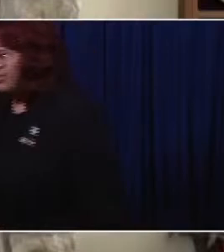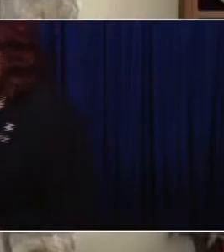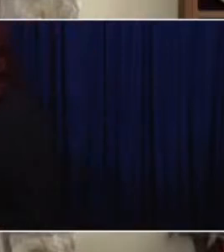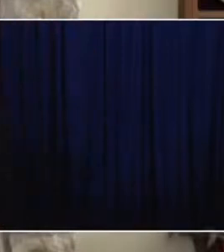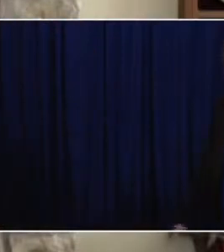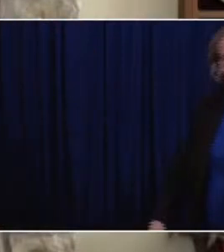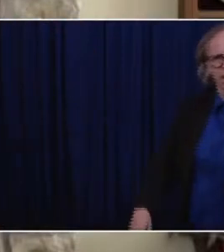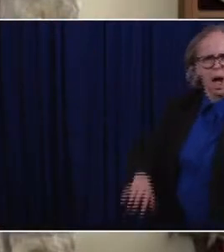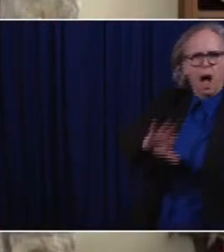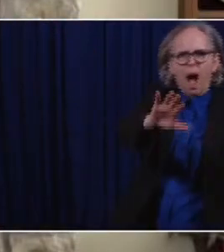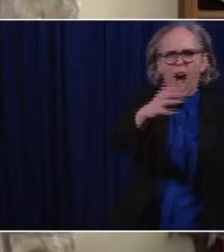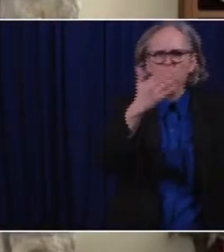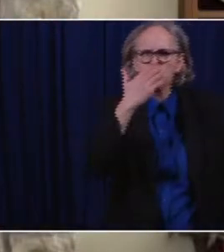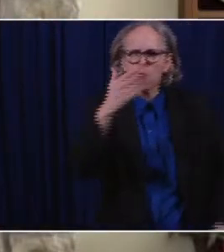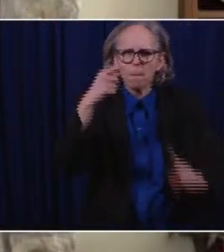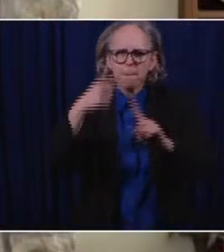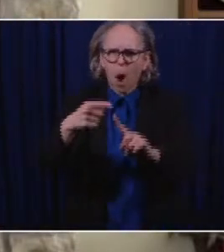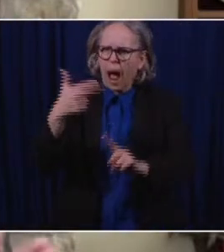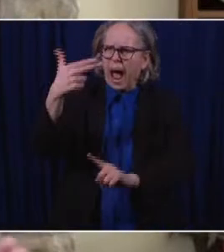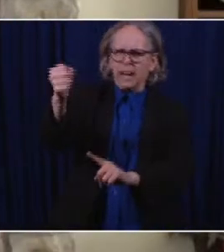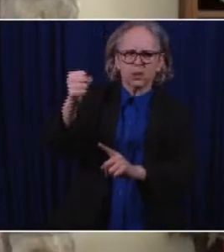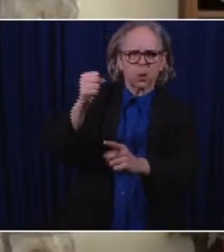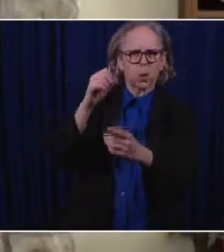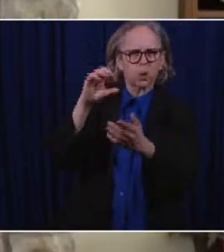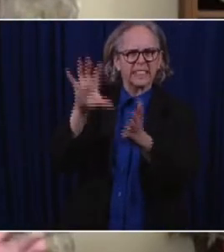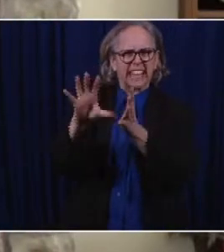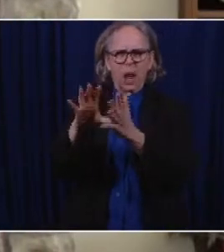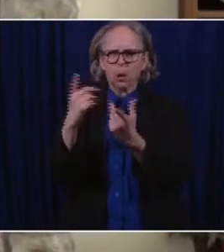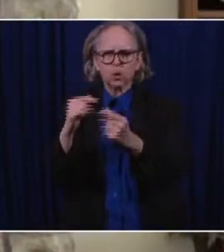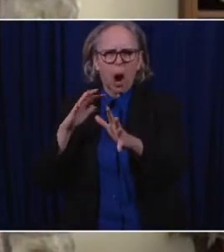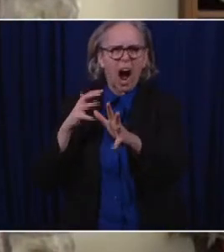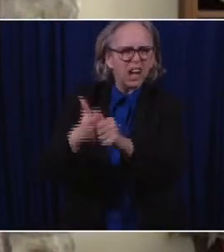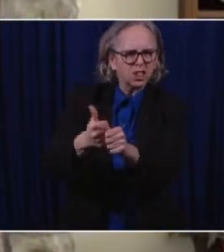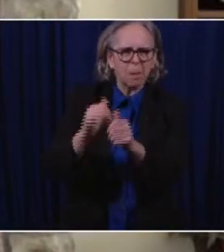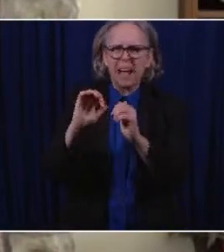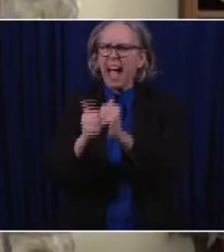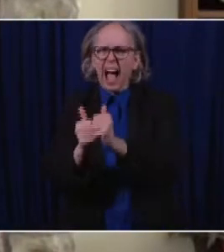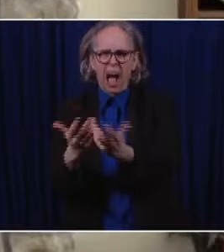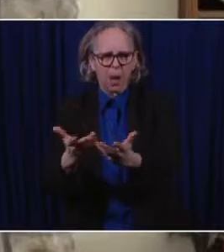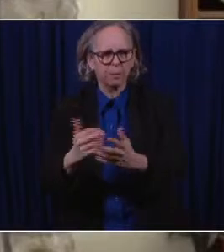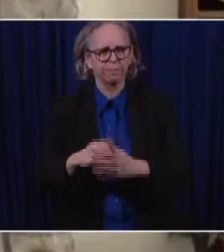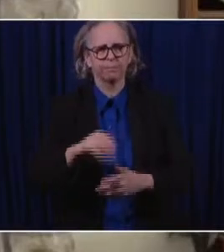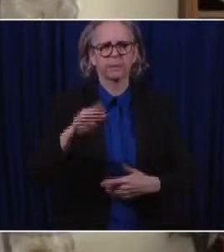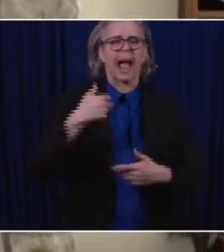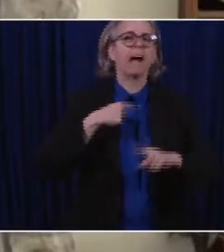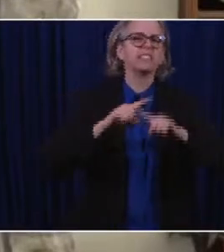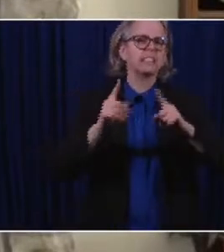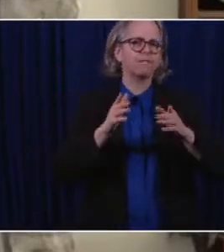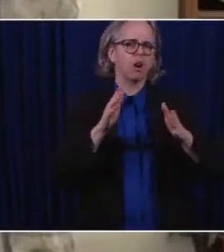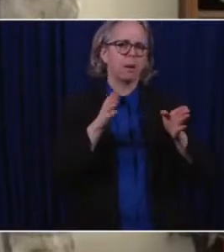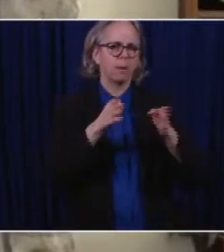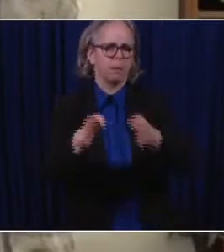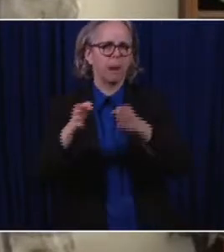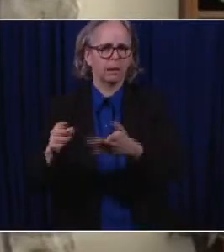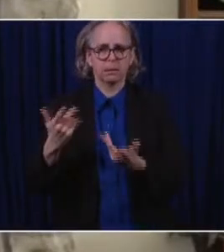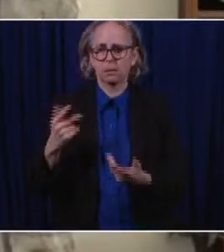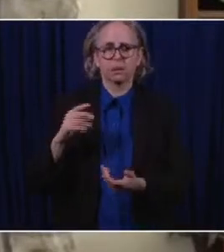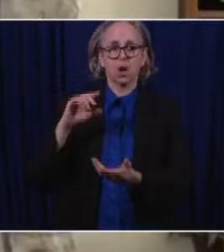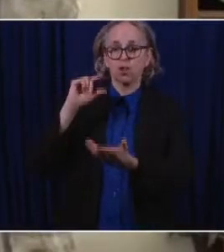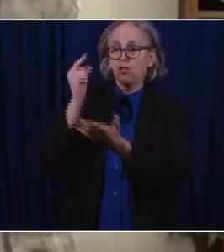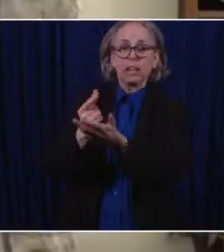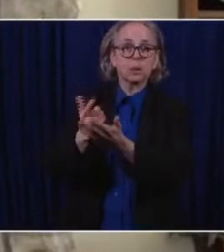correct. I mean, some of these students will be going their different pathways, some to college, some to two-year school, some other